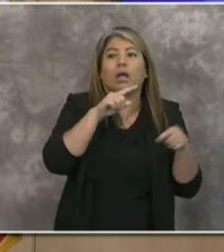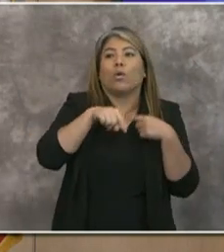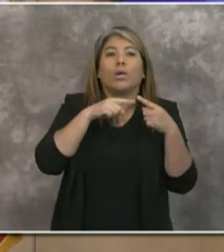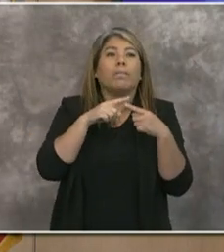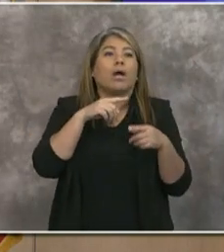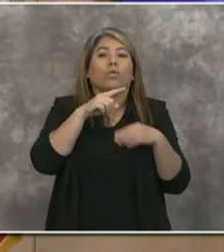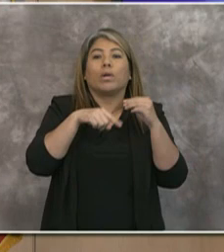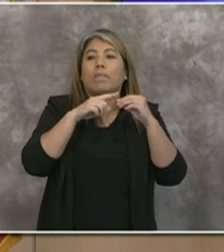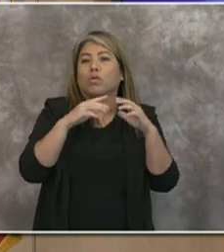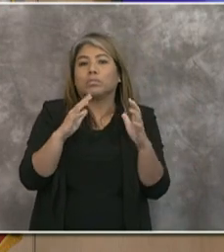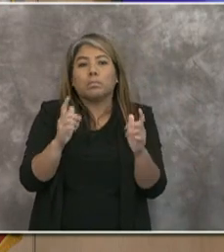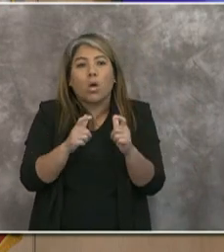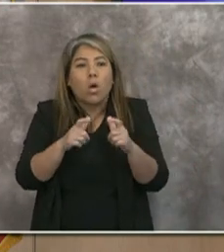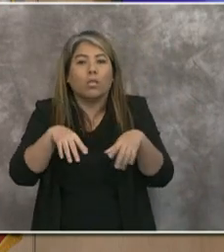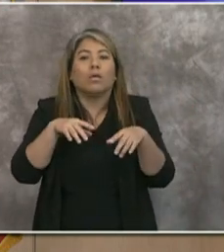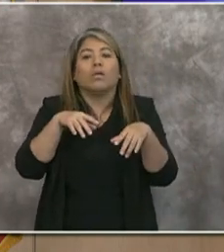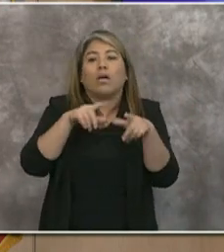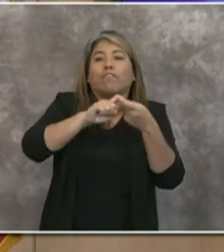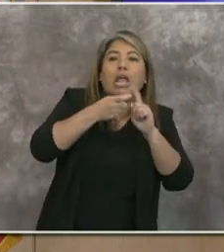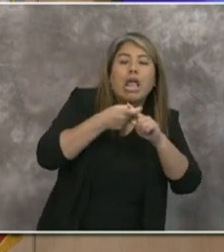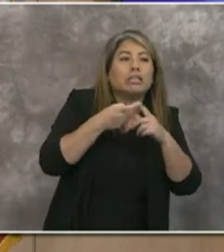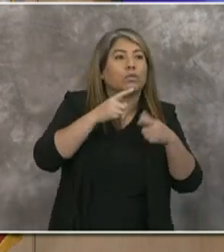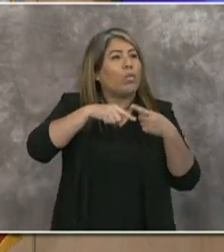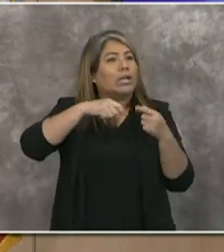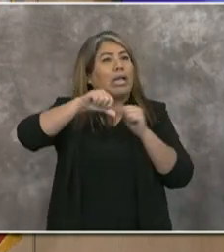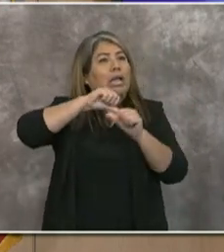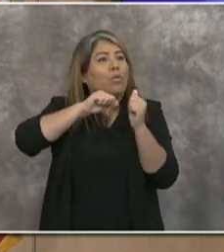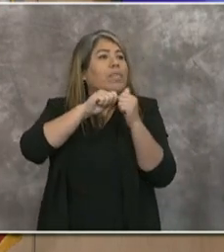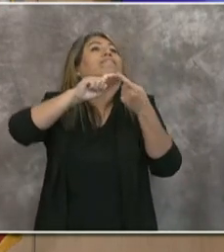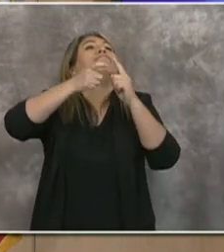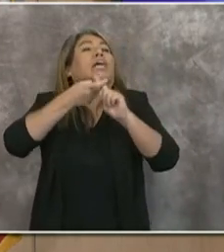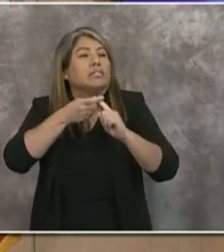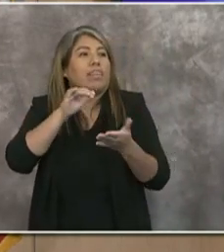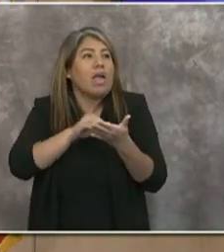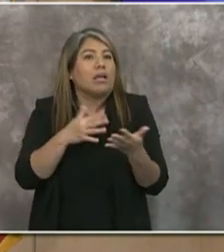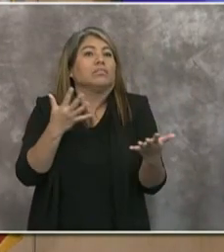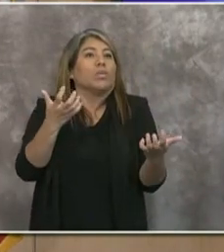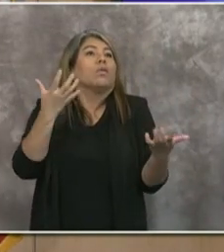there? Okay, Supervisor Fletcher is going to respond.